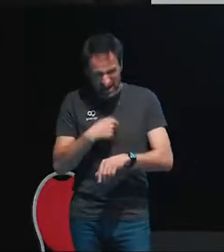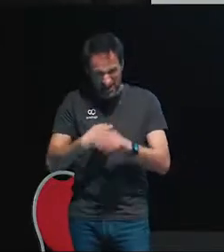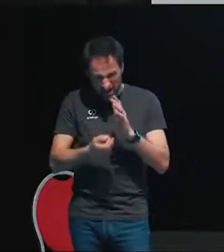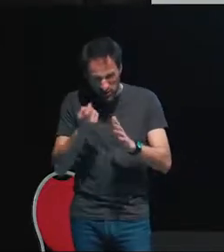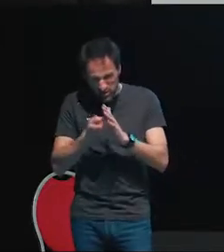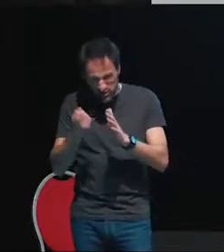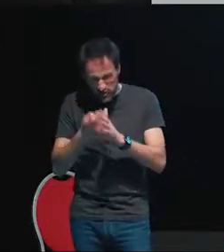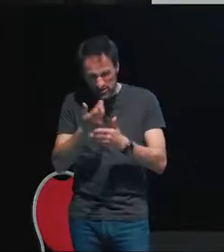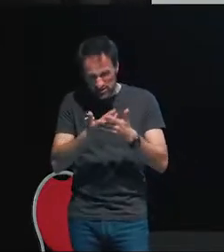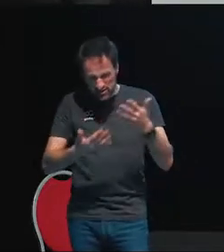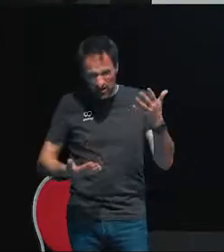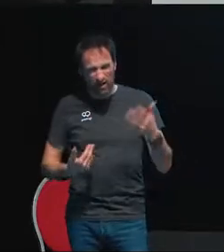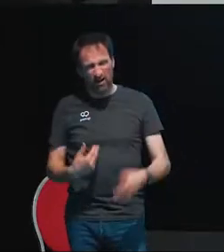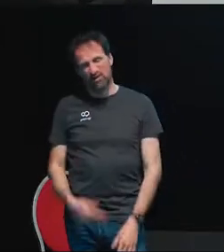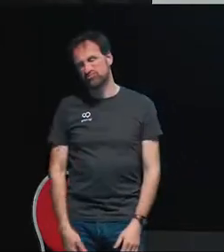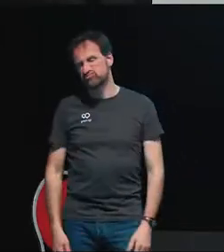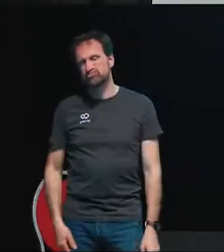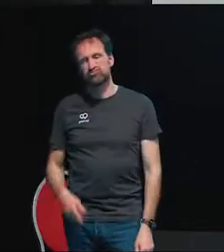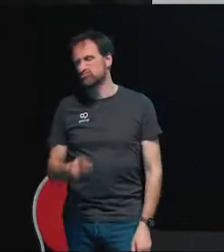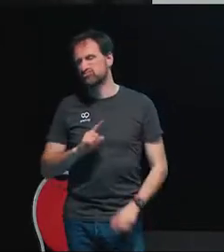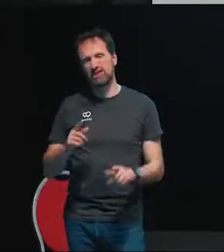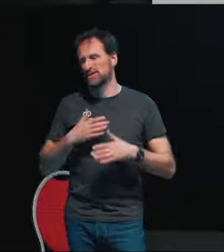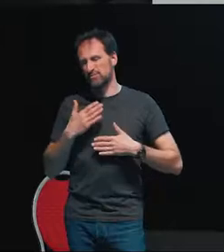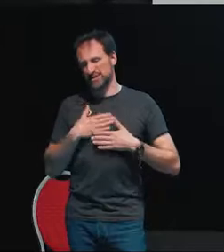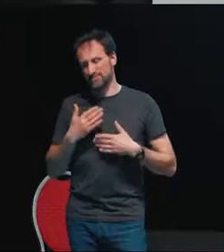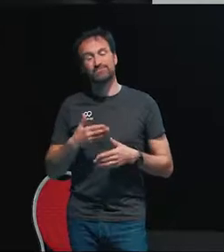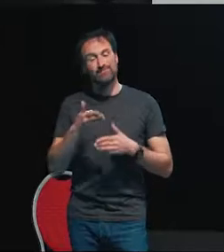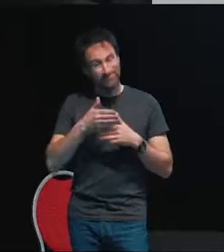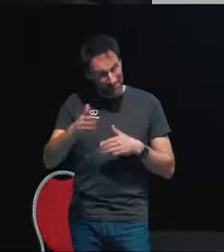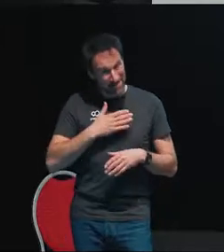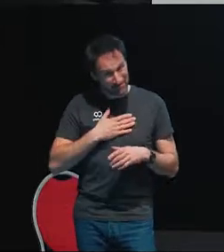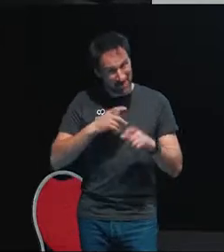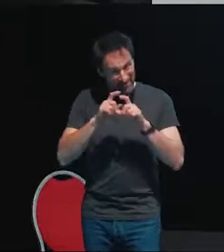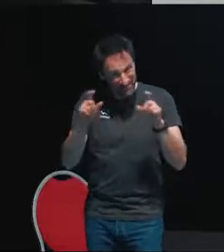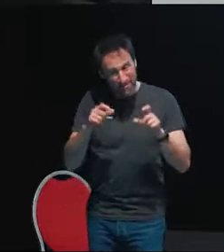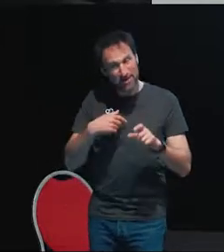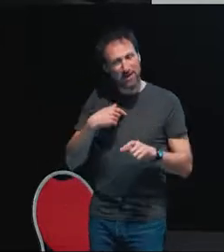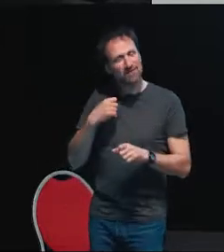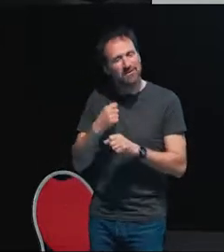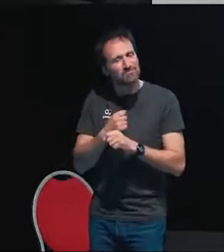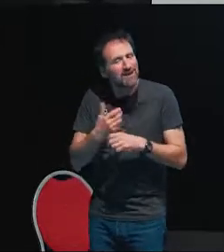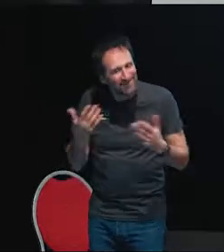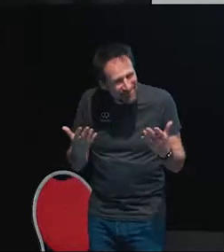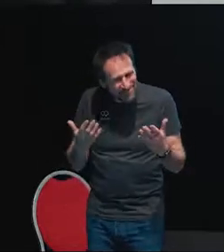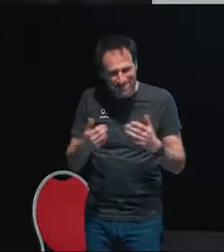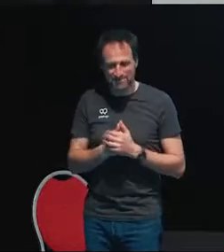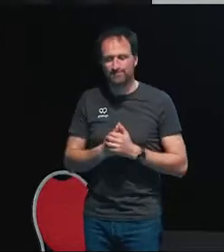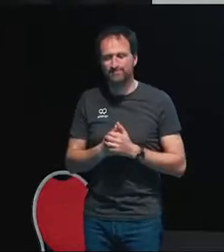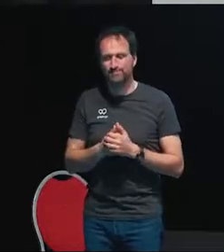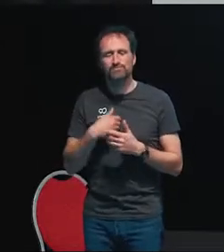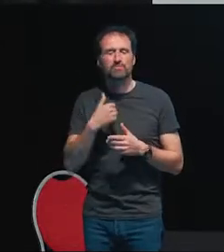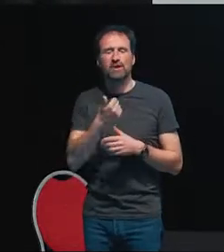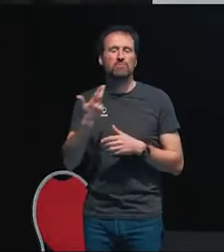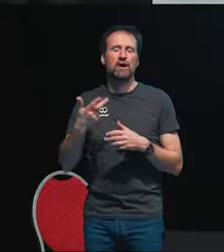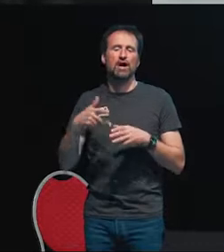was not super happy with them so meanwhile at my company we started to introduce a suite of new tools the first one that we began to introduce